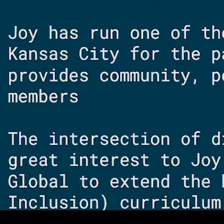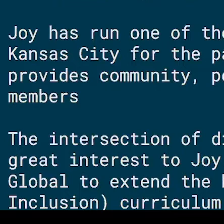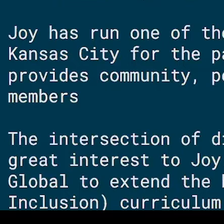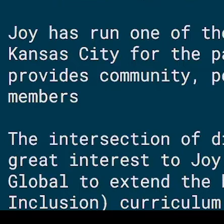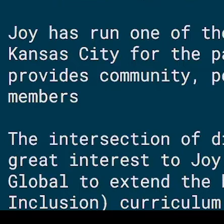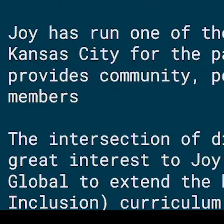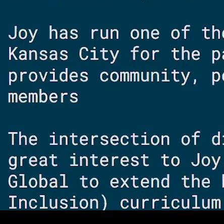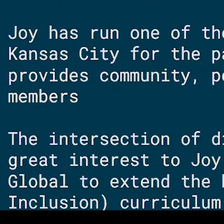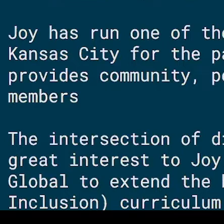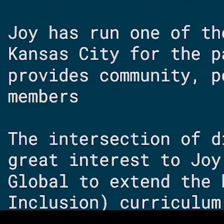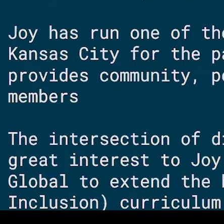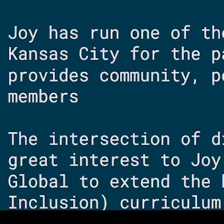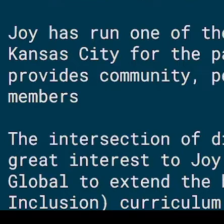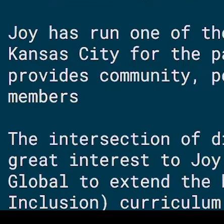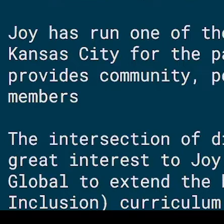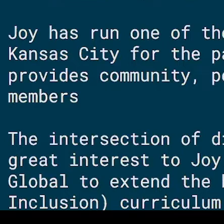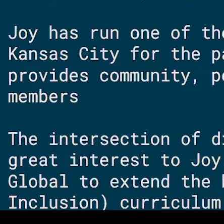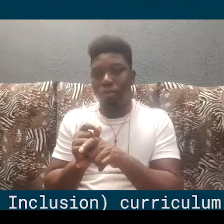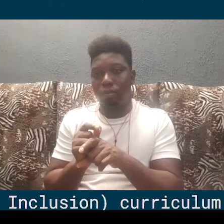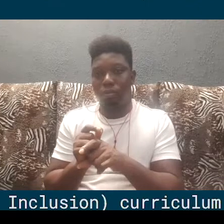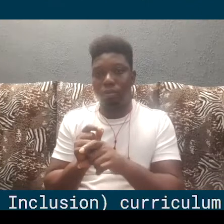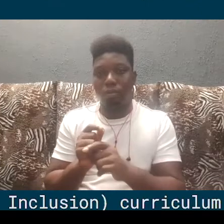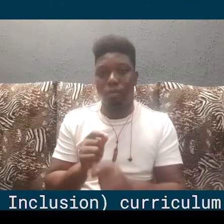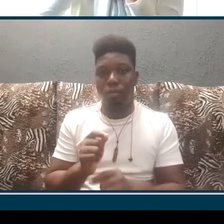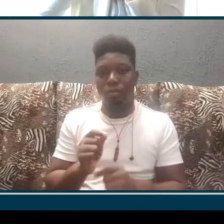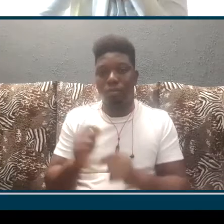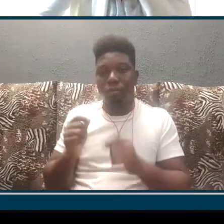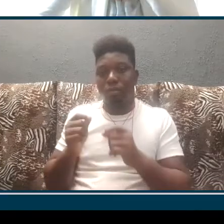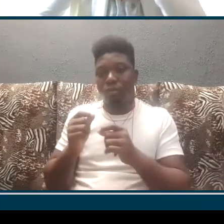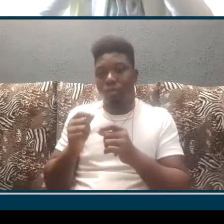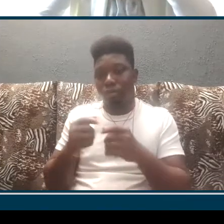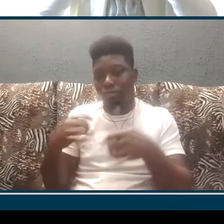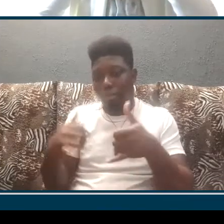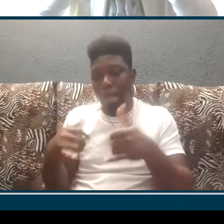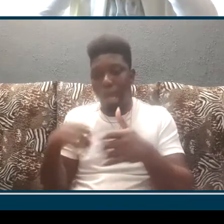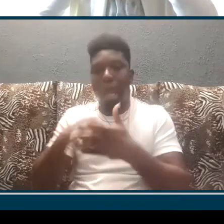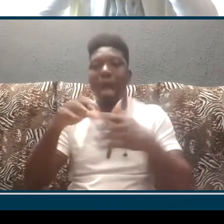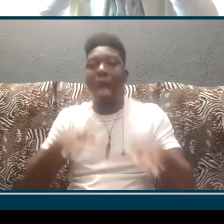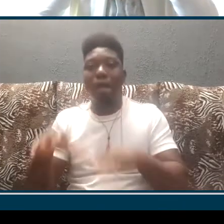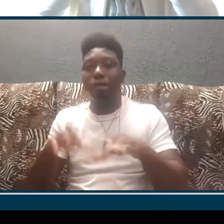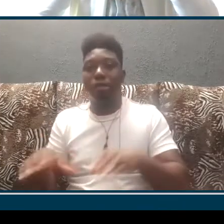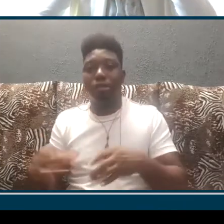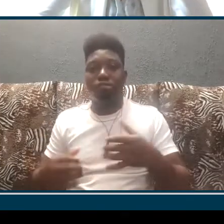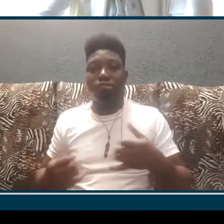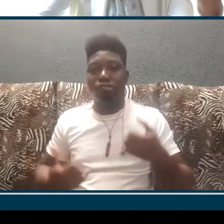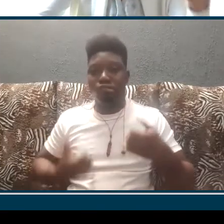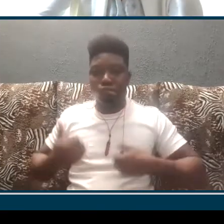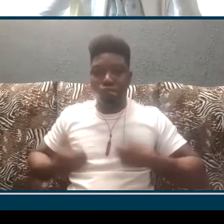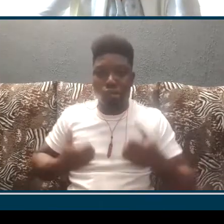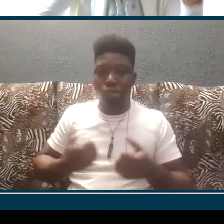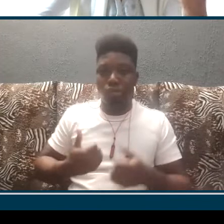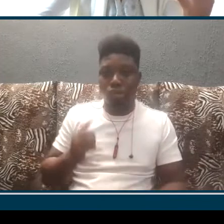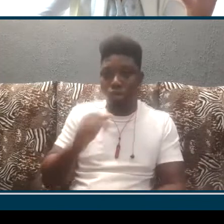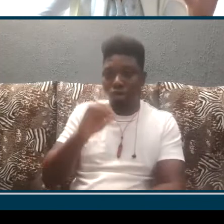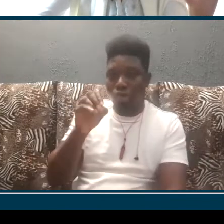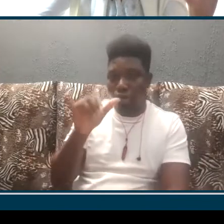been blessed to see some of that cosplaying in action. Joy, you know, what in introducing you, what